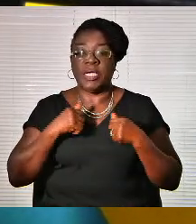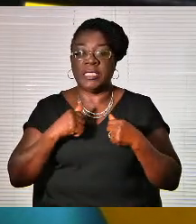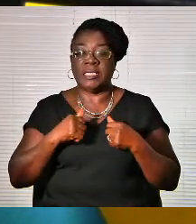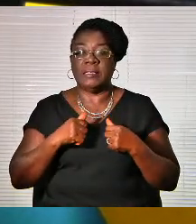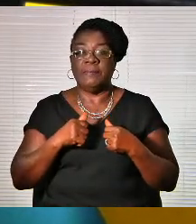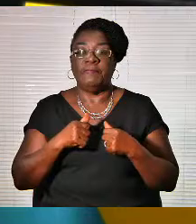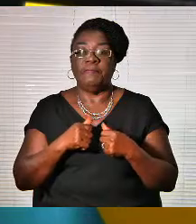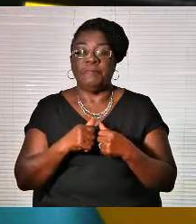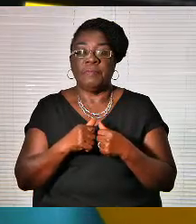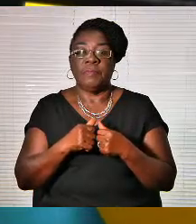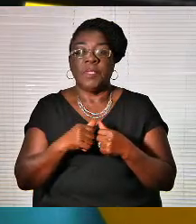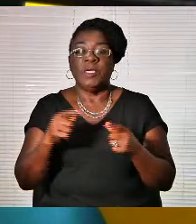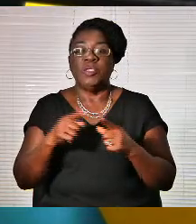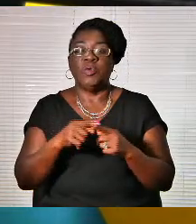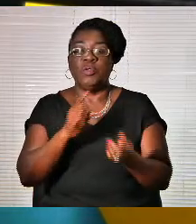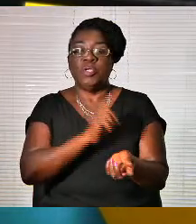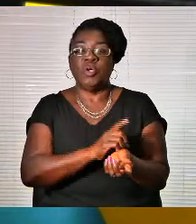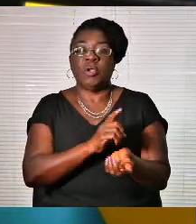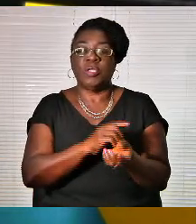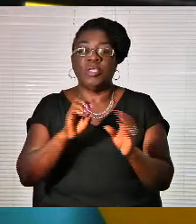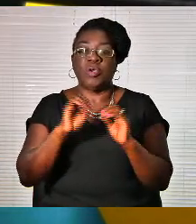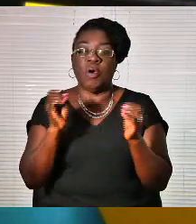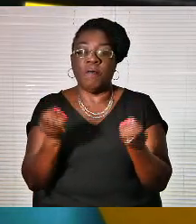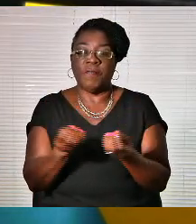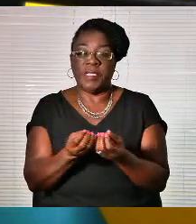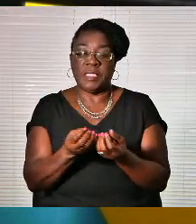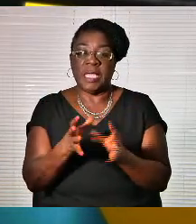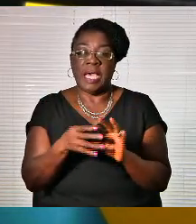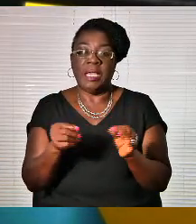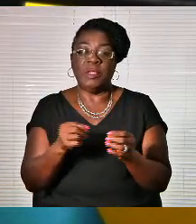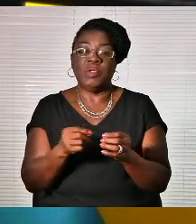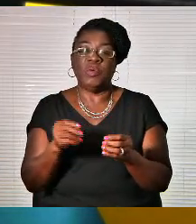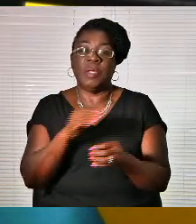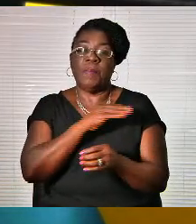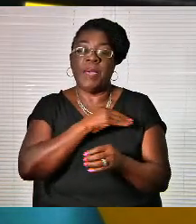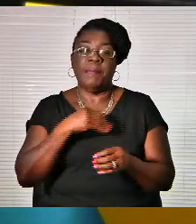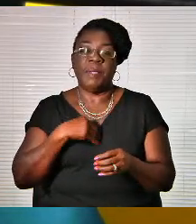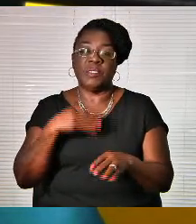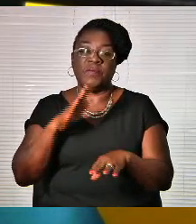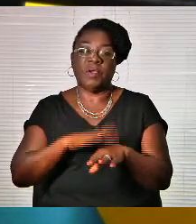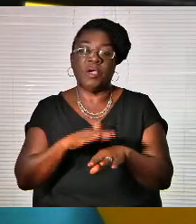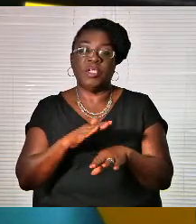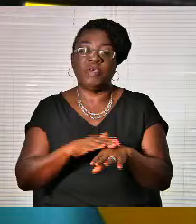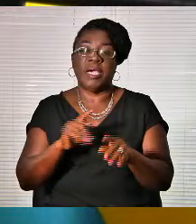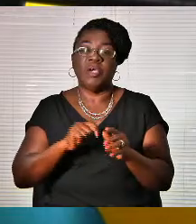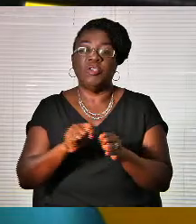the samples, and to the members of the contact tracing team.